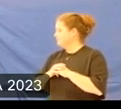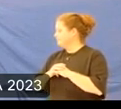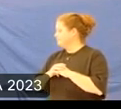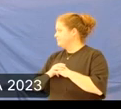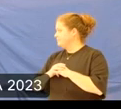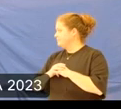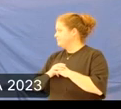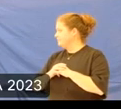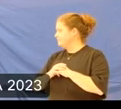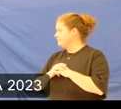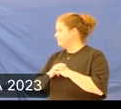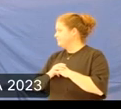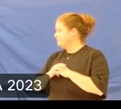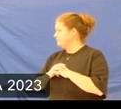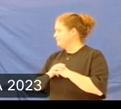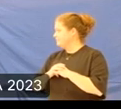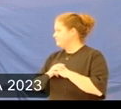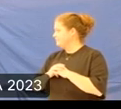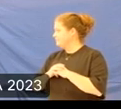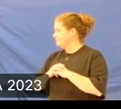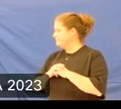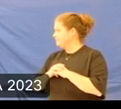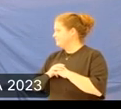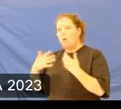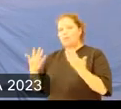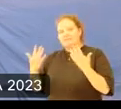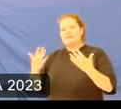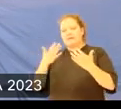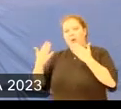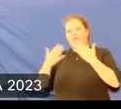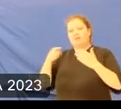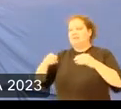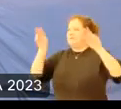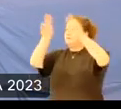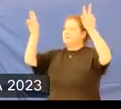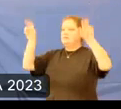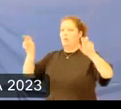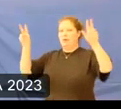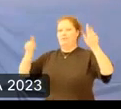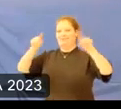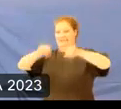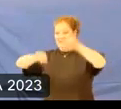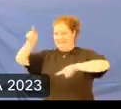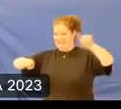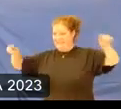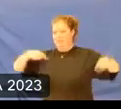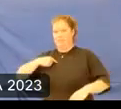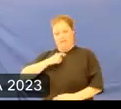it's worth just thinking about individual variation. On the one end, we have what